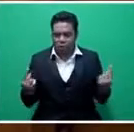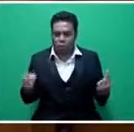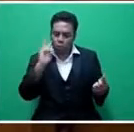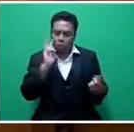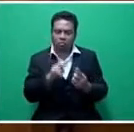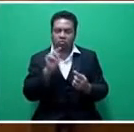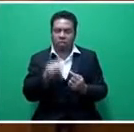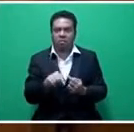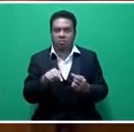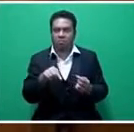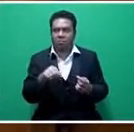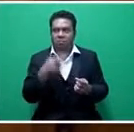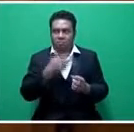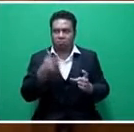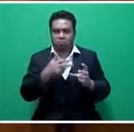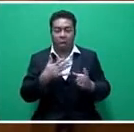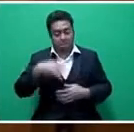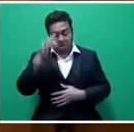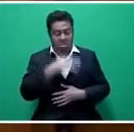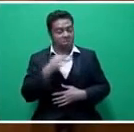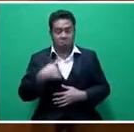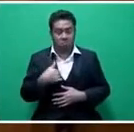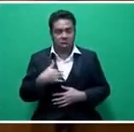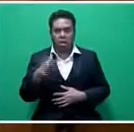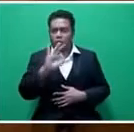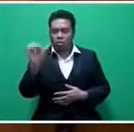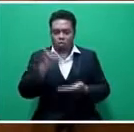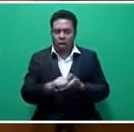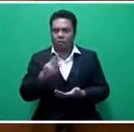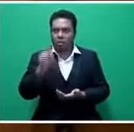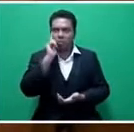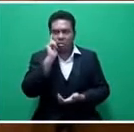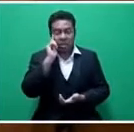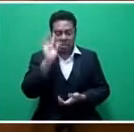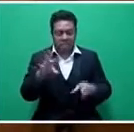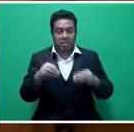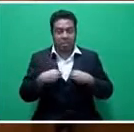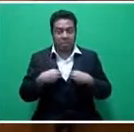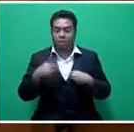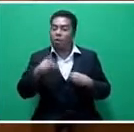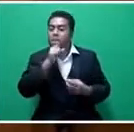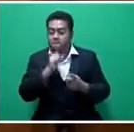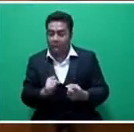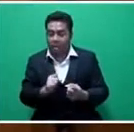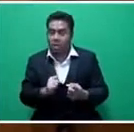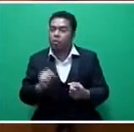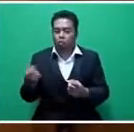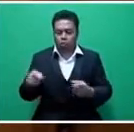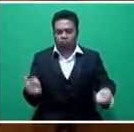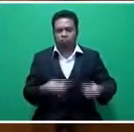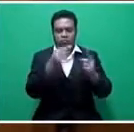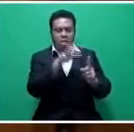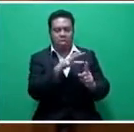watched that. And believe me, it is not right for them to think it is acceptable for a man to disrespect and